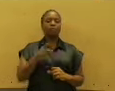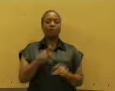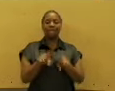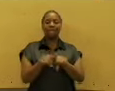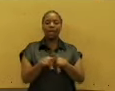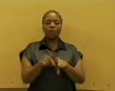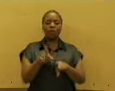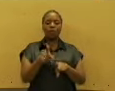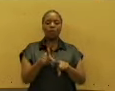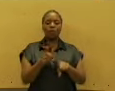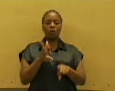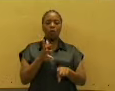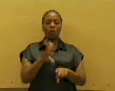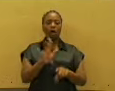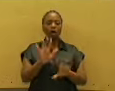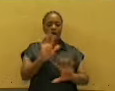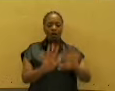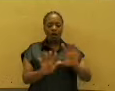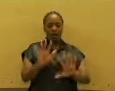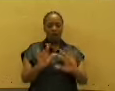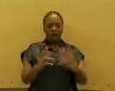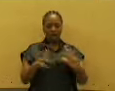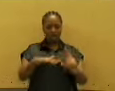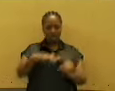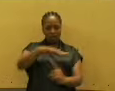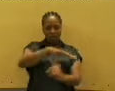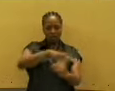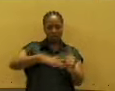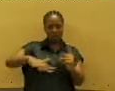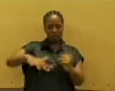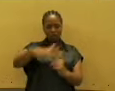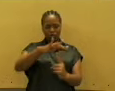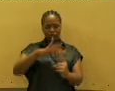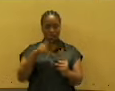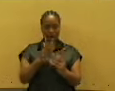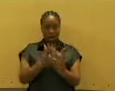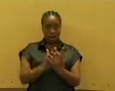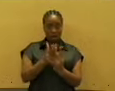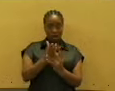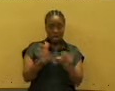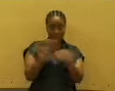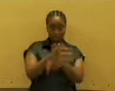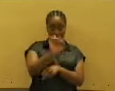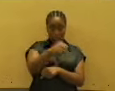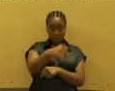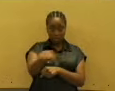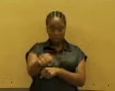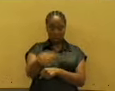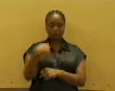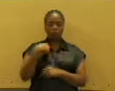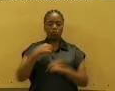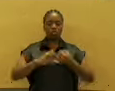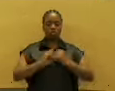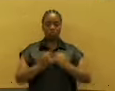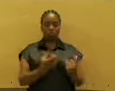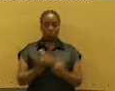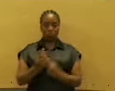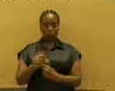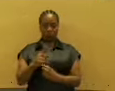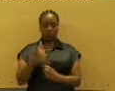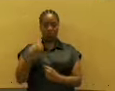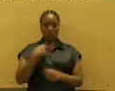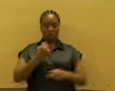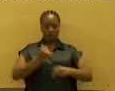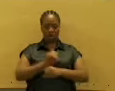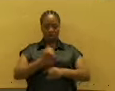that. We're trying to measure social justice in different entities. So what we tried to do is we had a document developed in